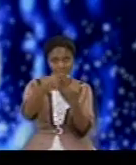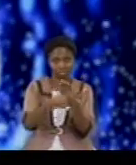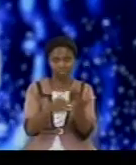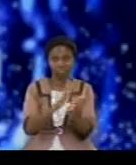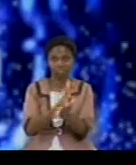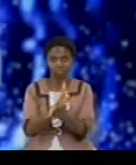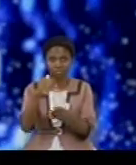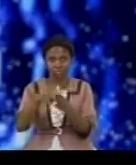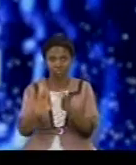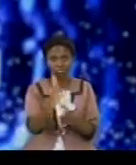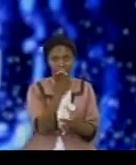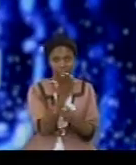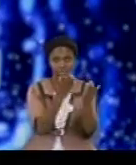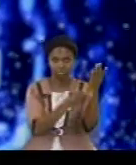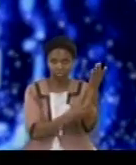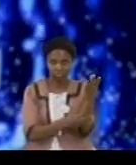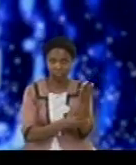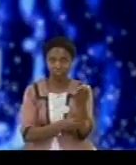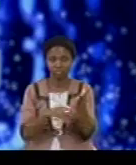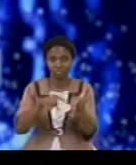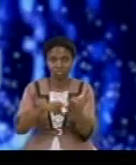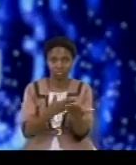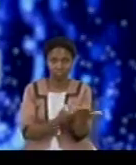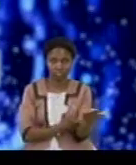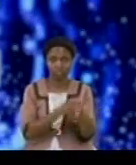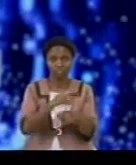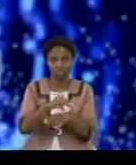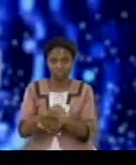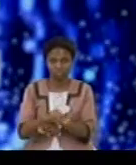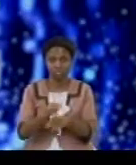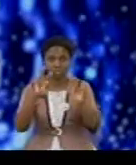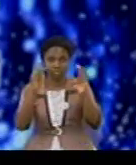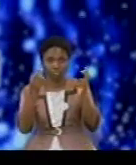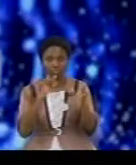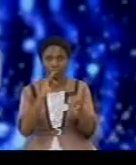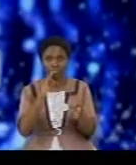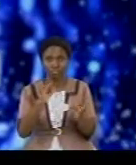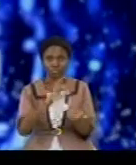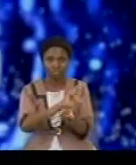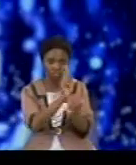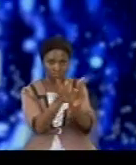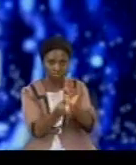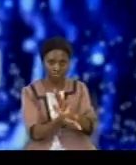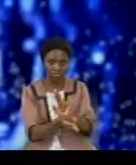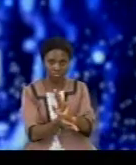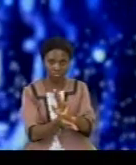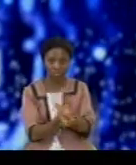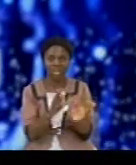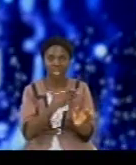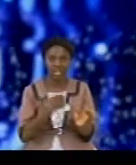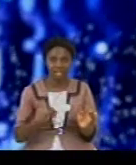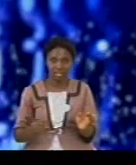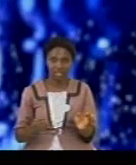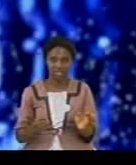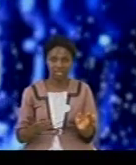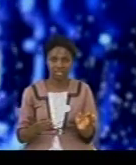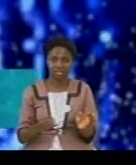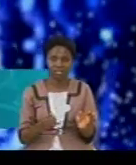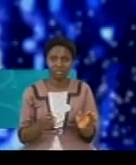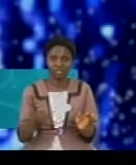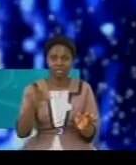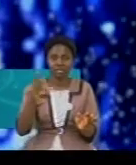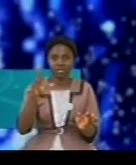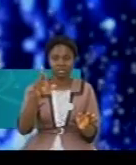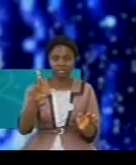what we have for this morning message is repentance and regeneration